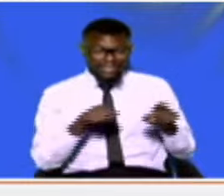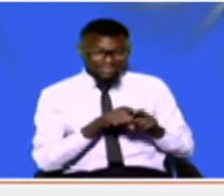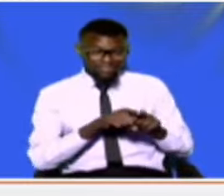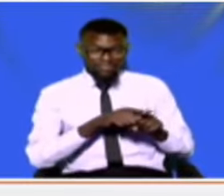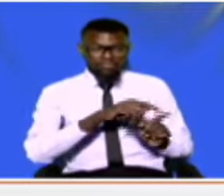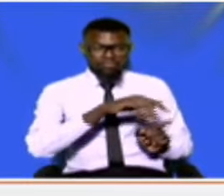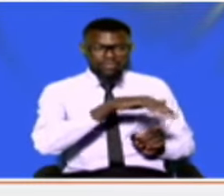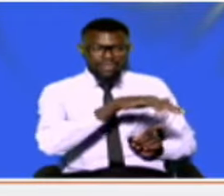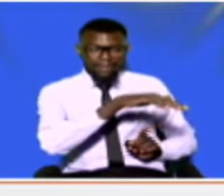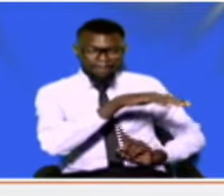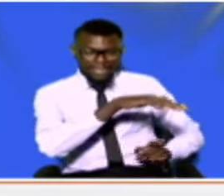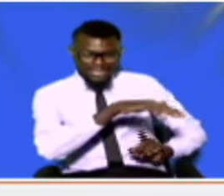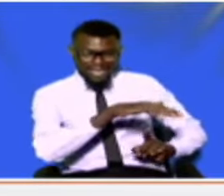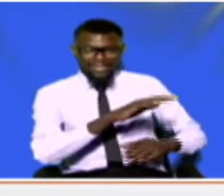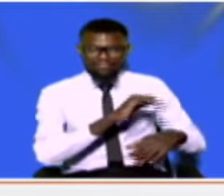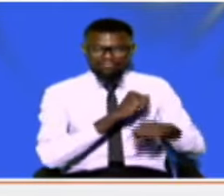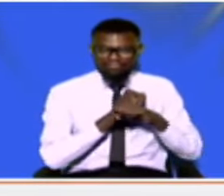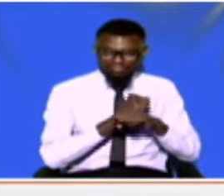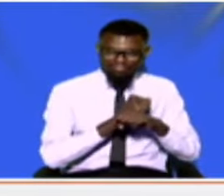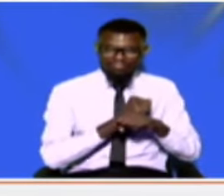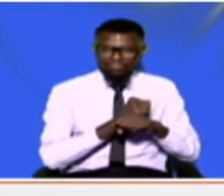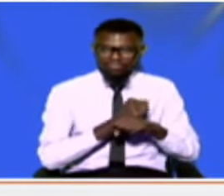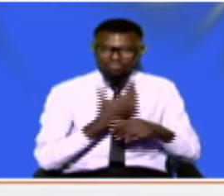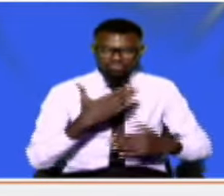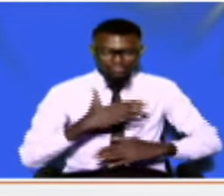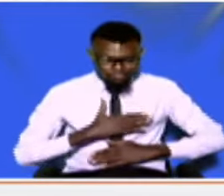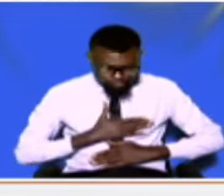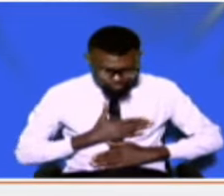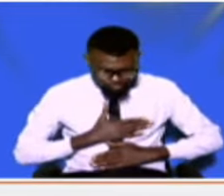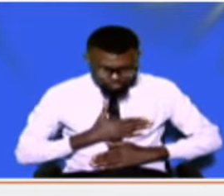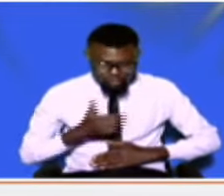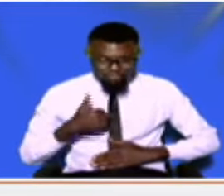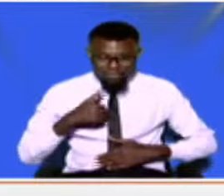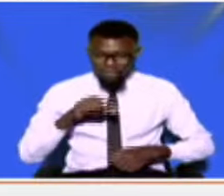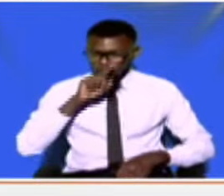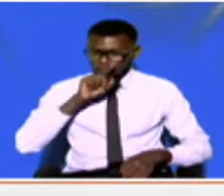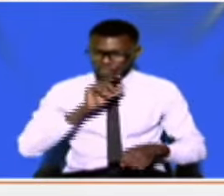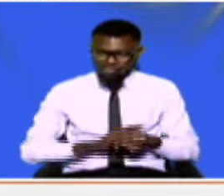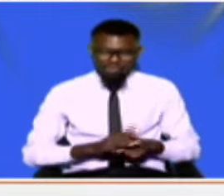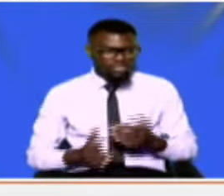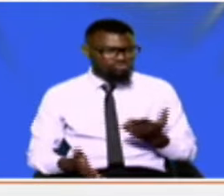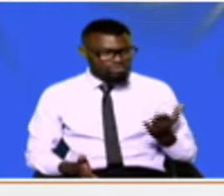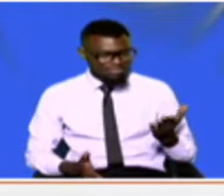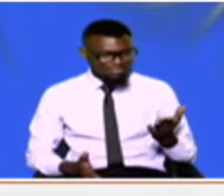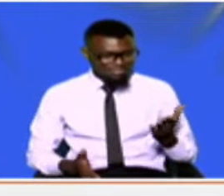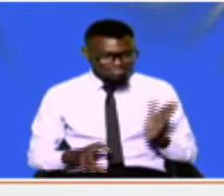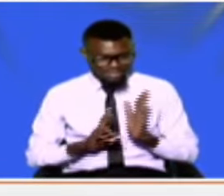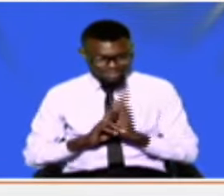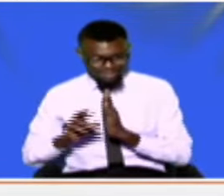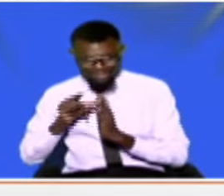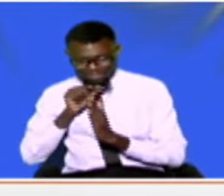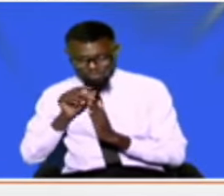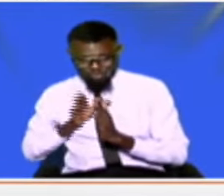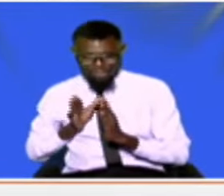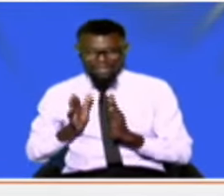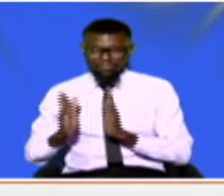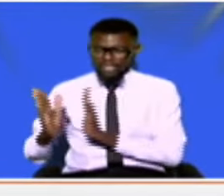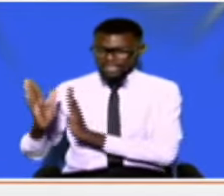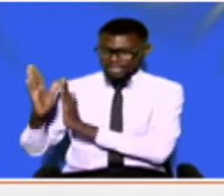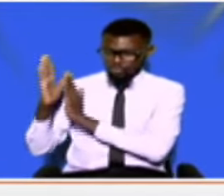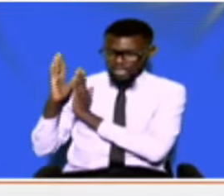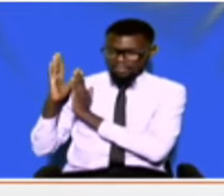I want to assure you on behalf of the men and women in the security sector,